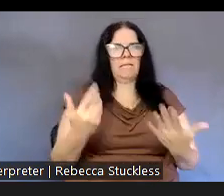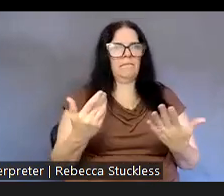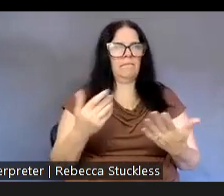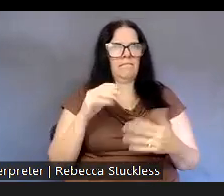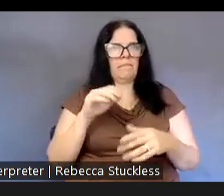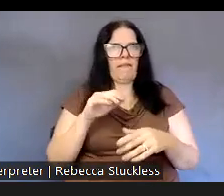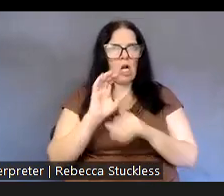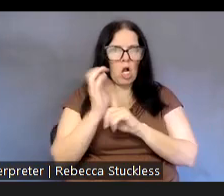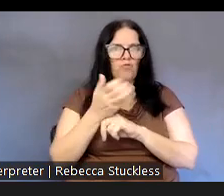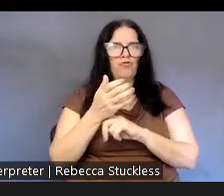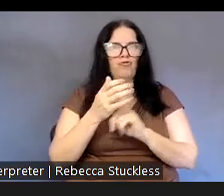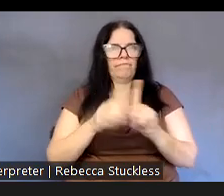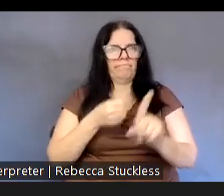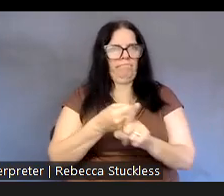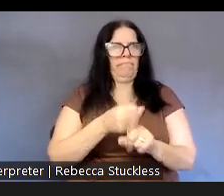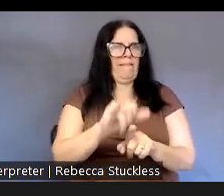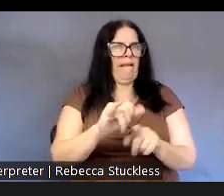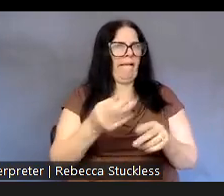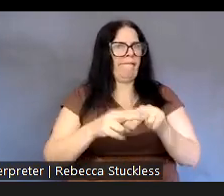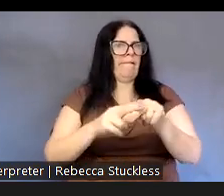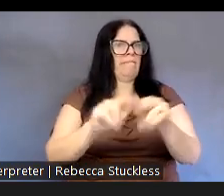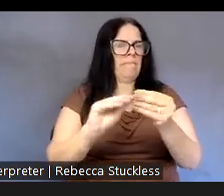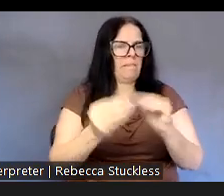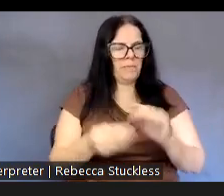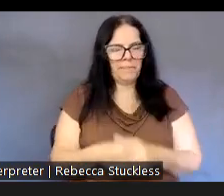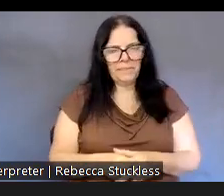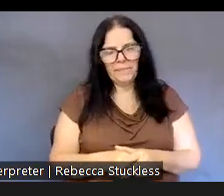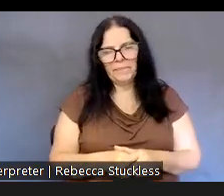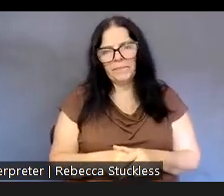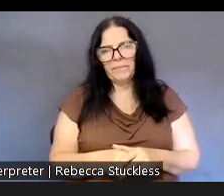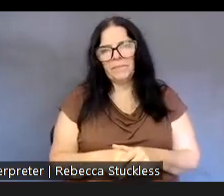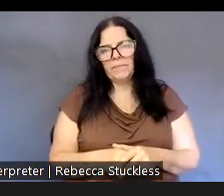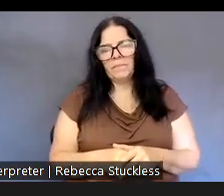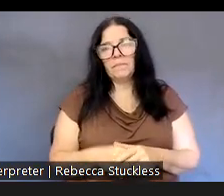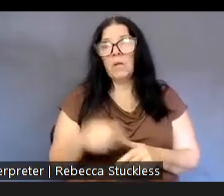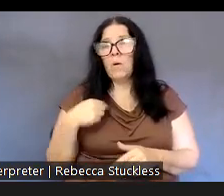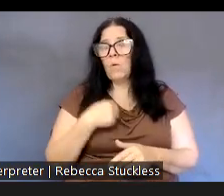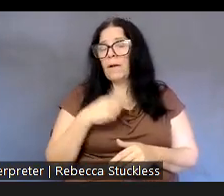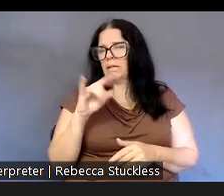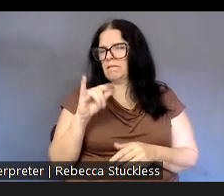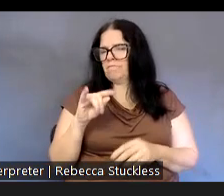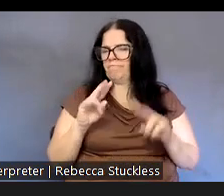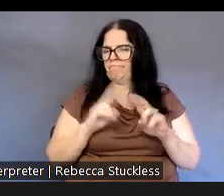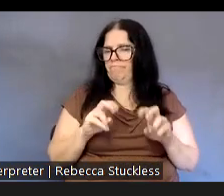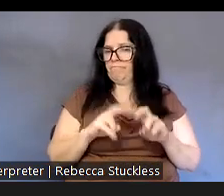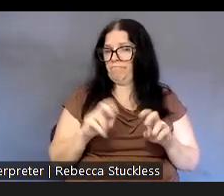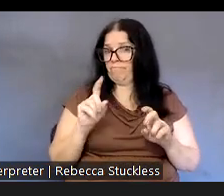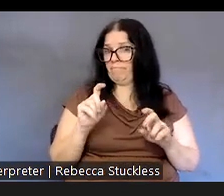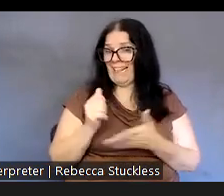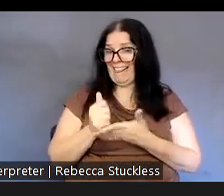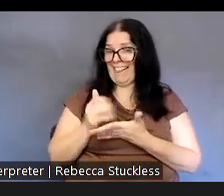trend. We asked the question if therapists might be making things